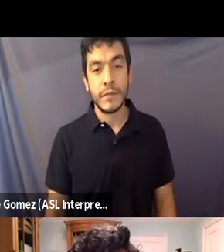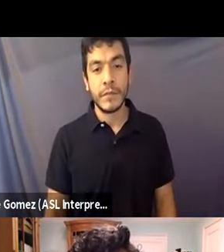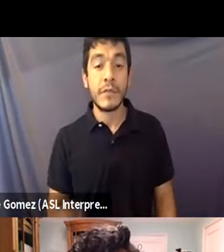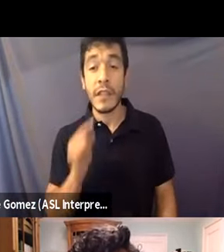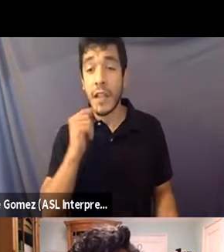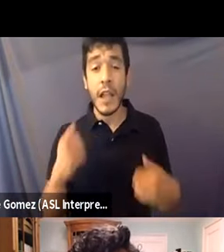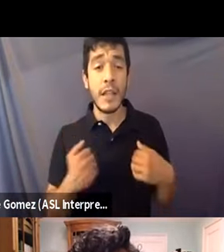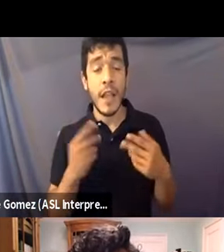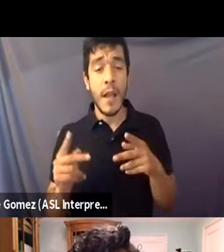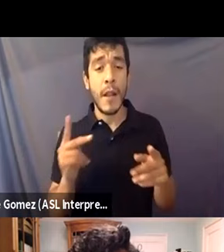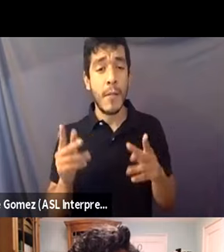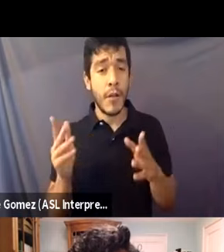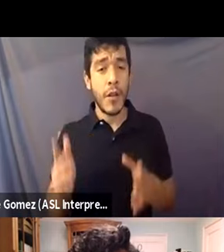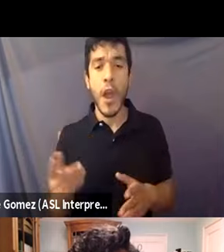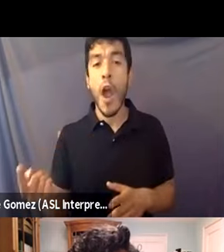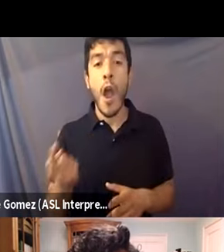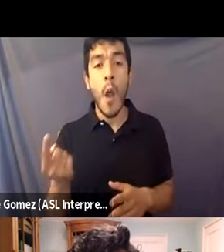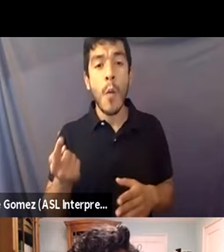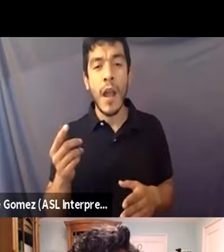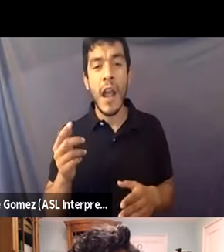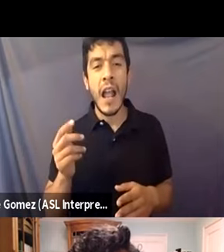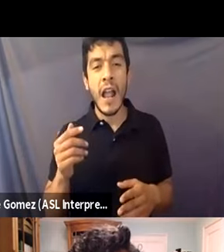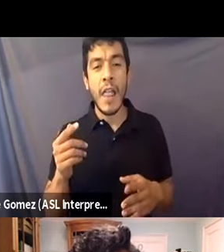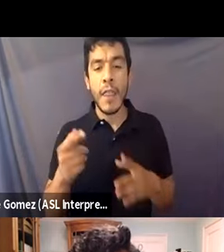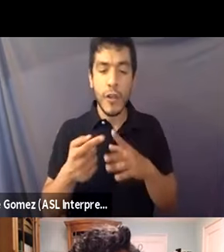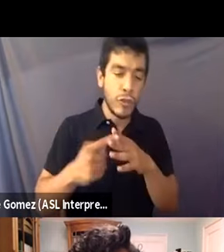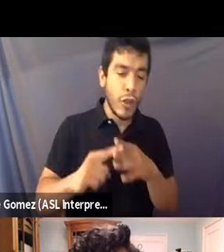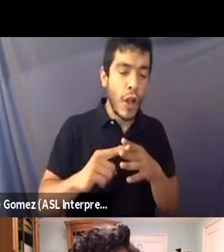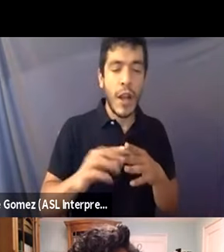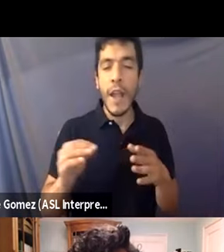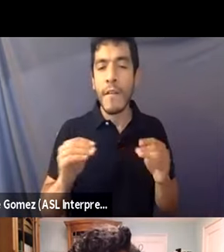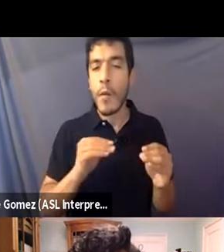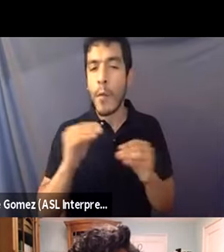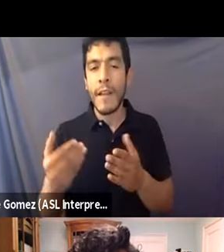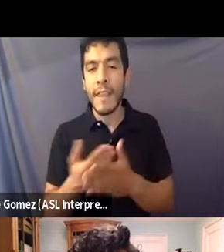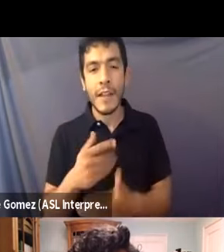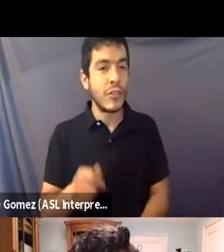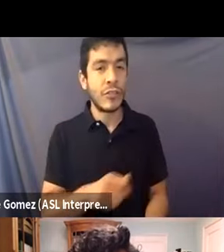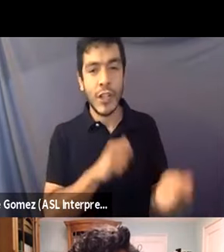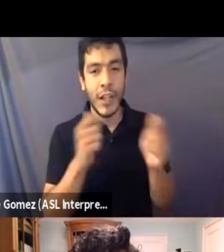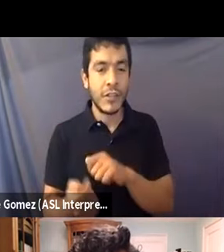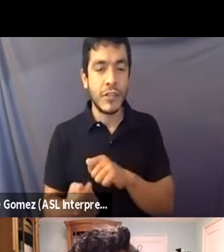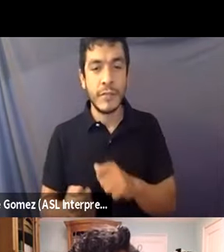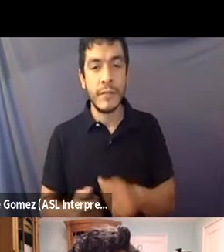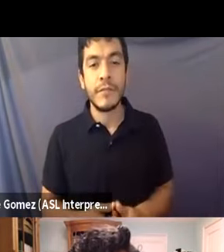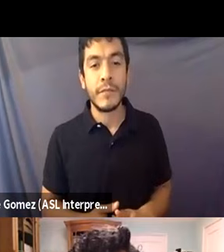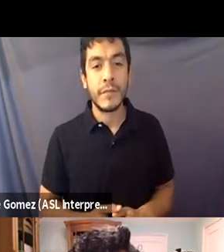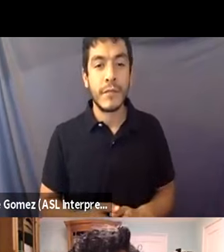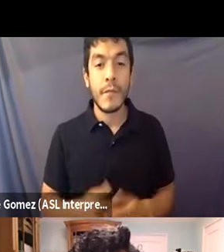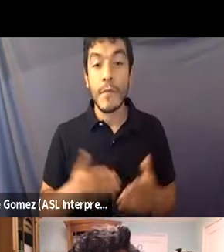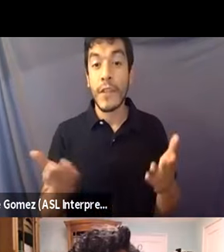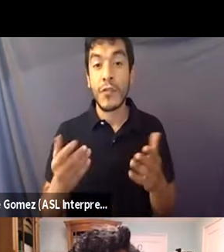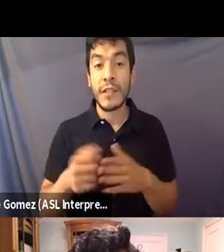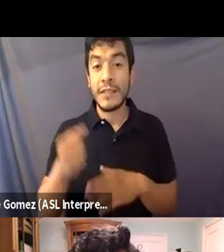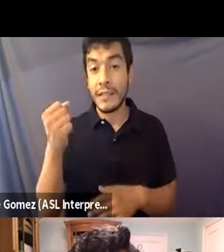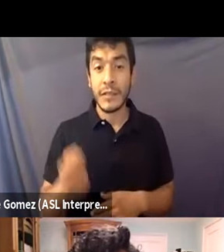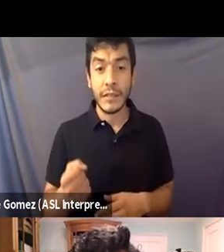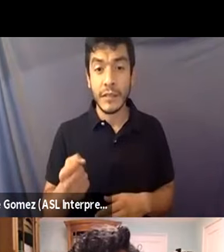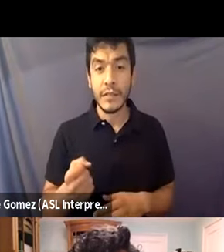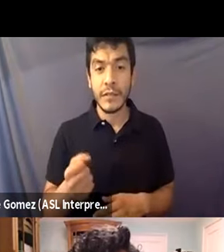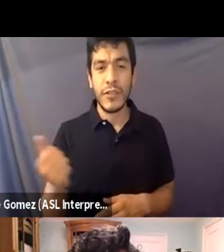been always the cornerstone of like moving things forward, particularly with Asian Americans. And so here in the South, I mean, you all